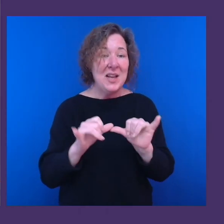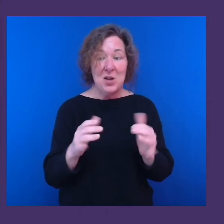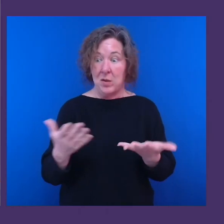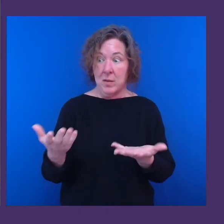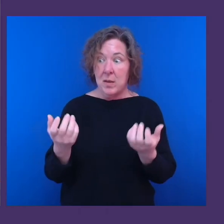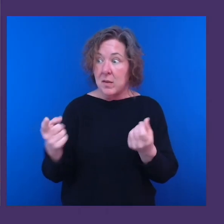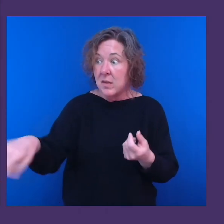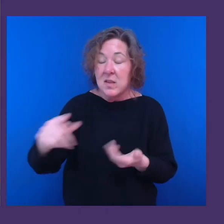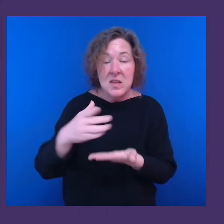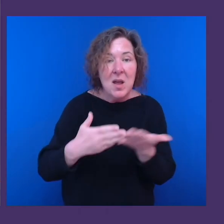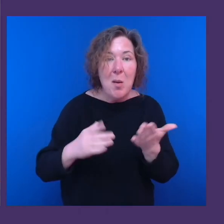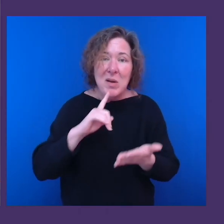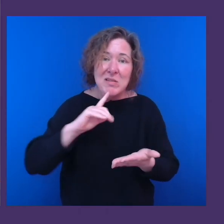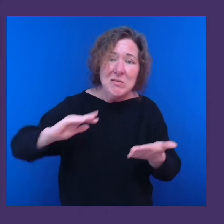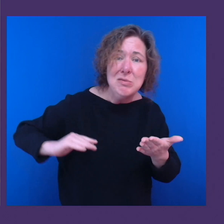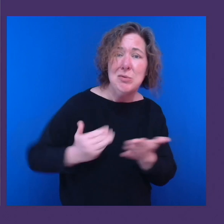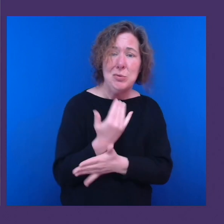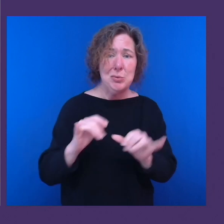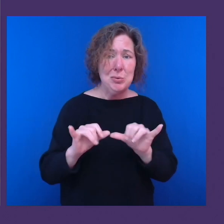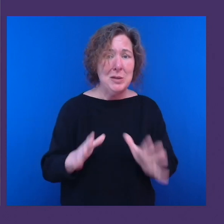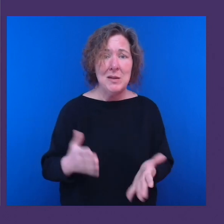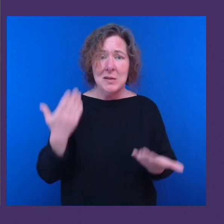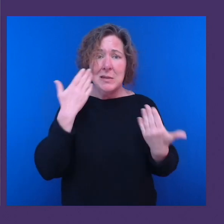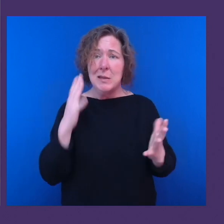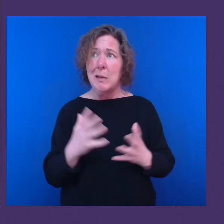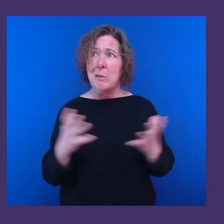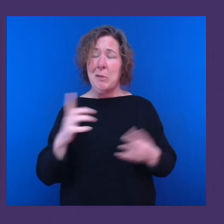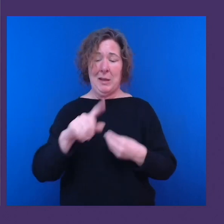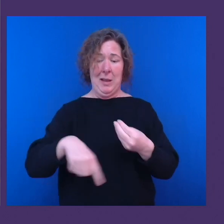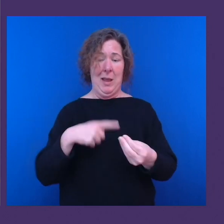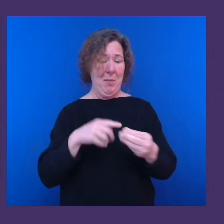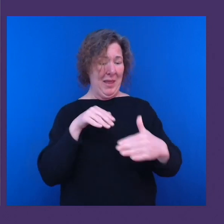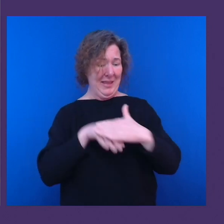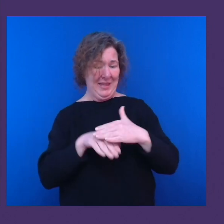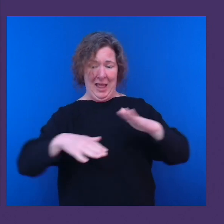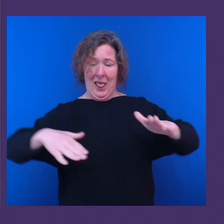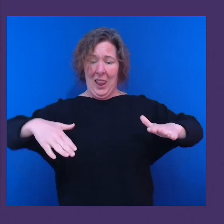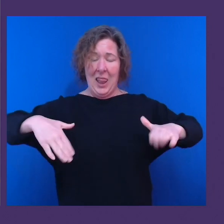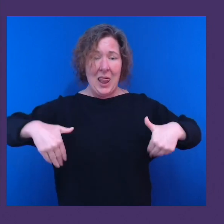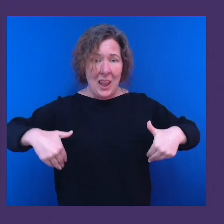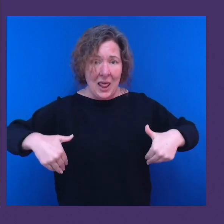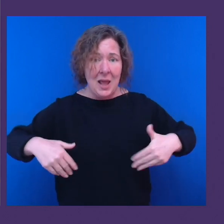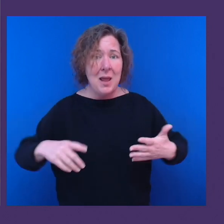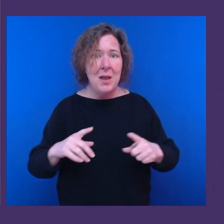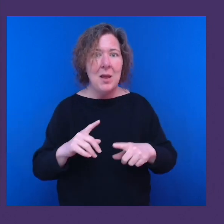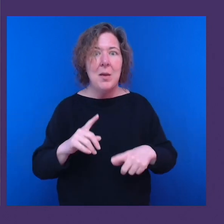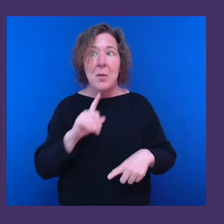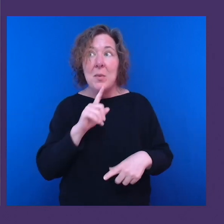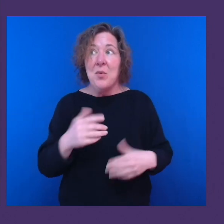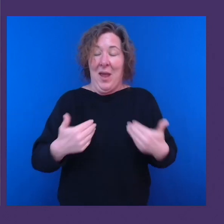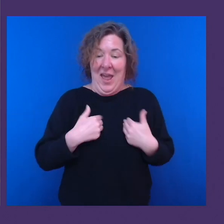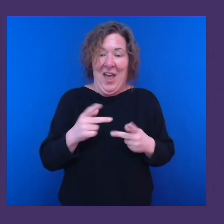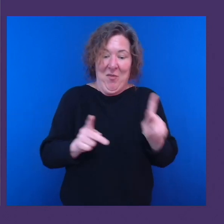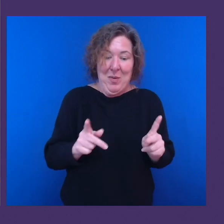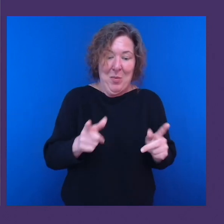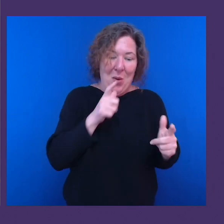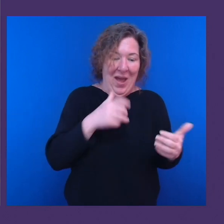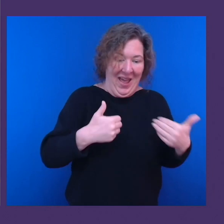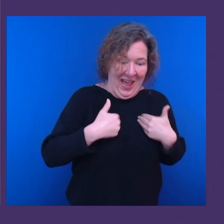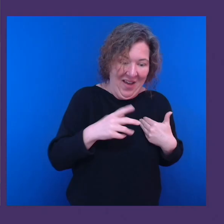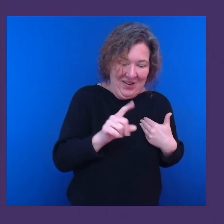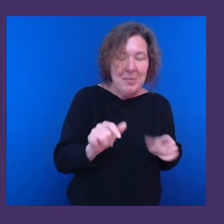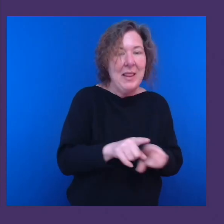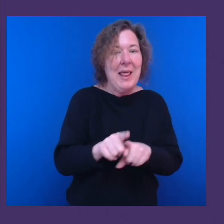who really do not know too much about accessibility yet. But the fact that you have people with disability like myself